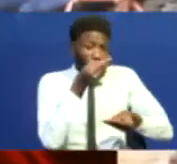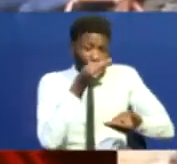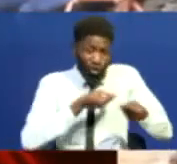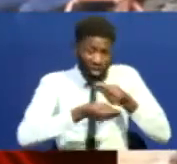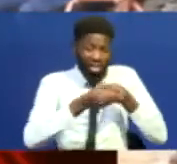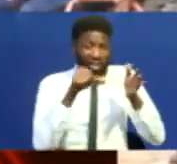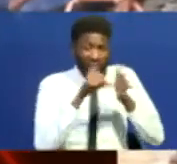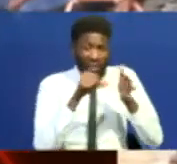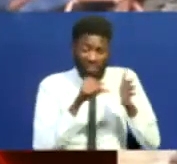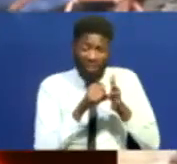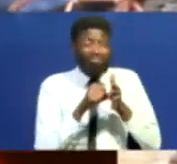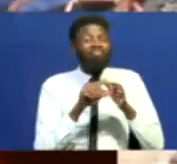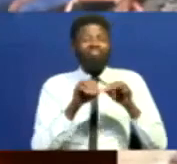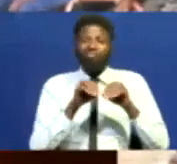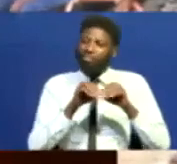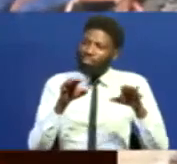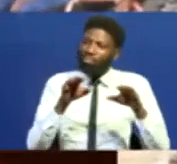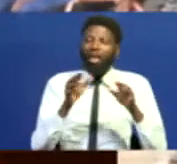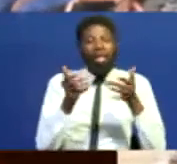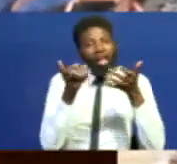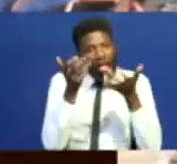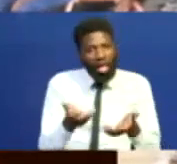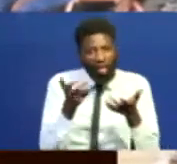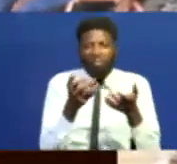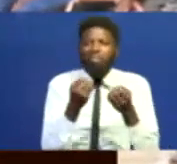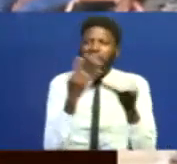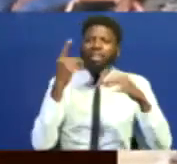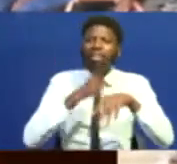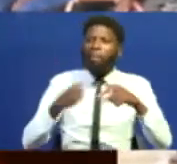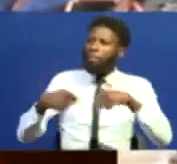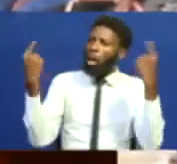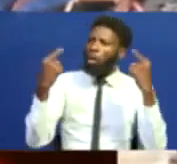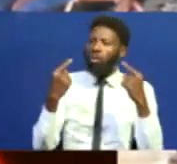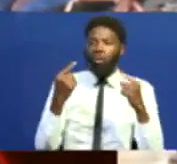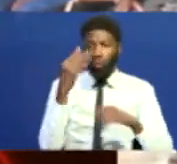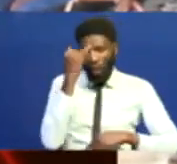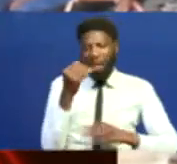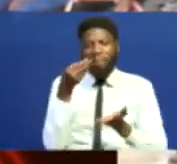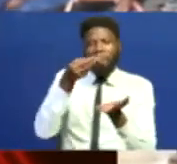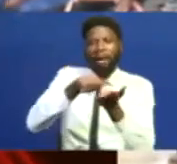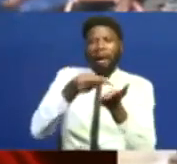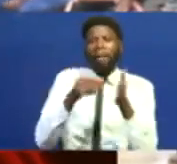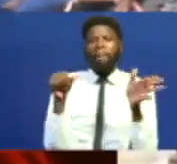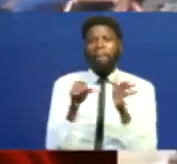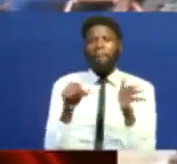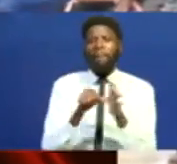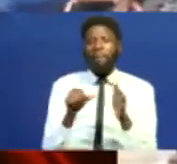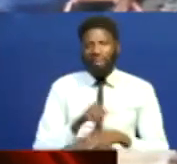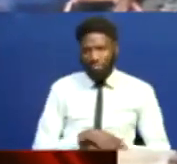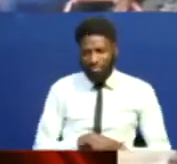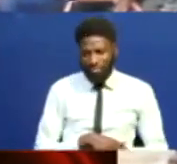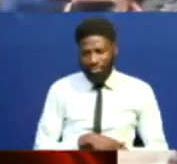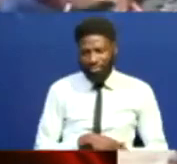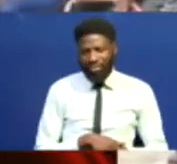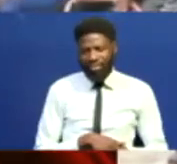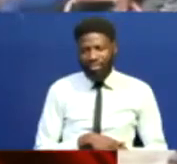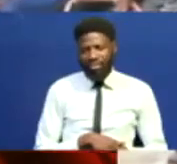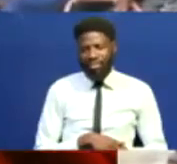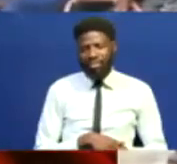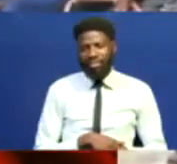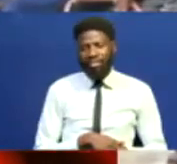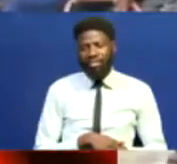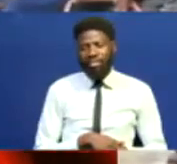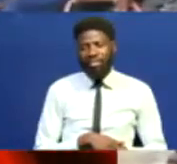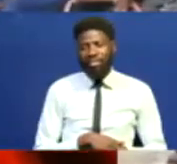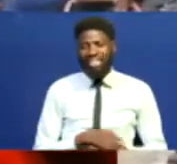the conflict has been as a result of economic issues, money issues,